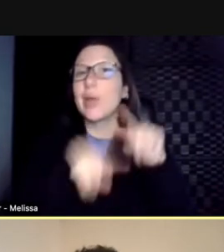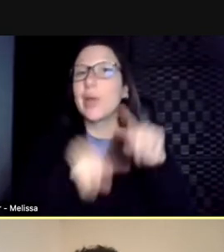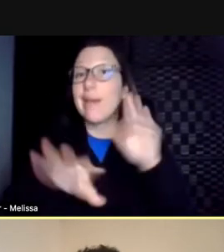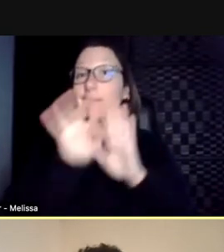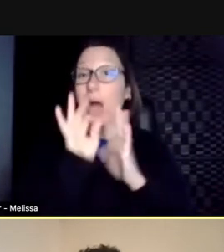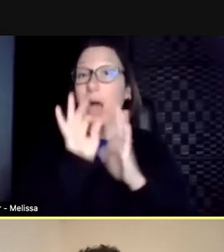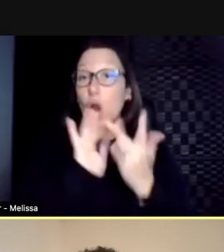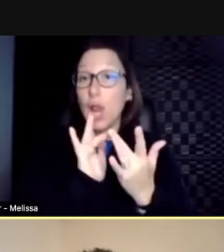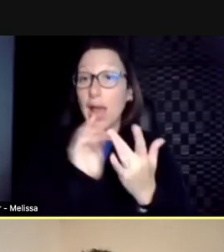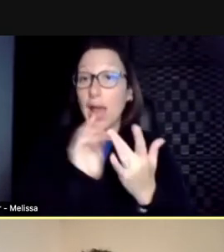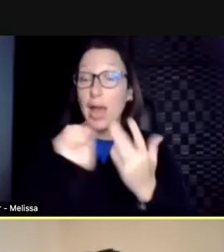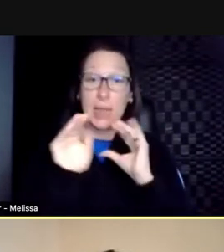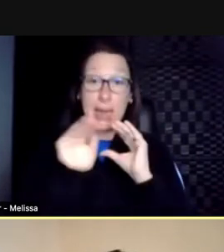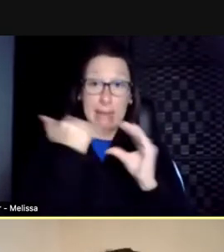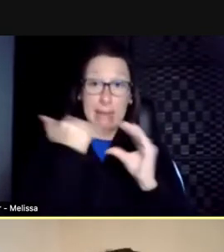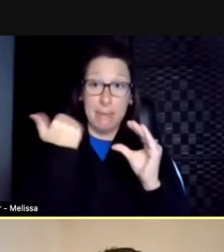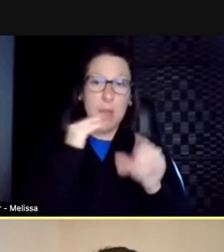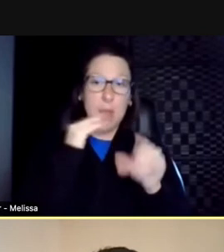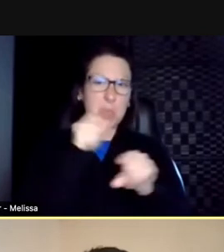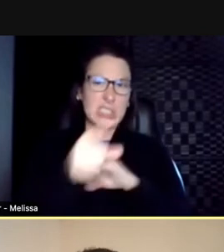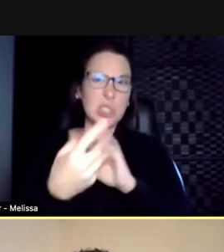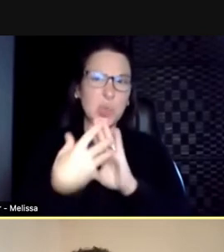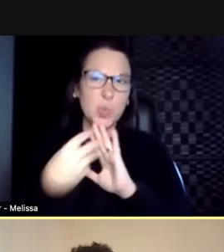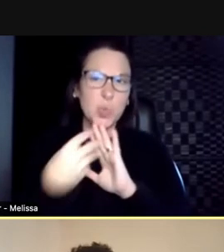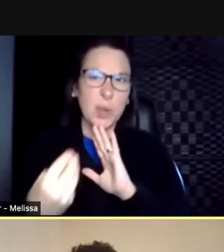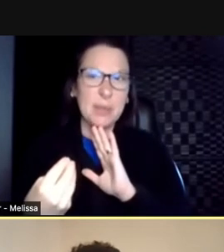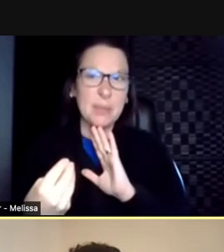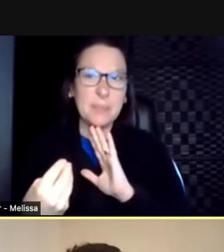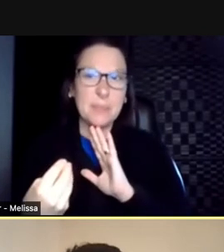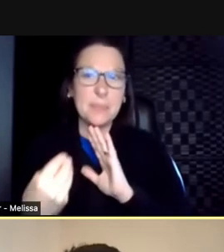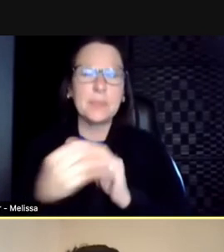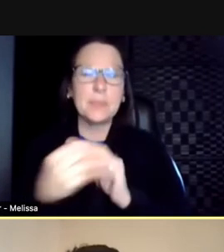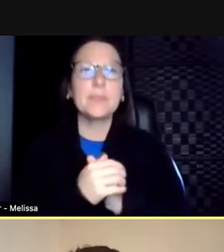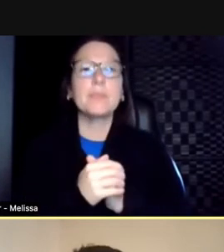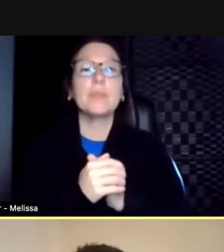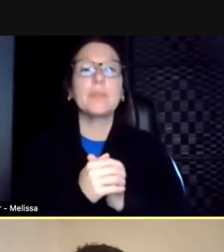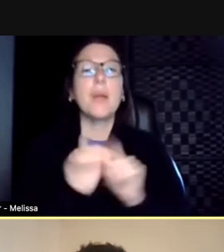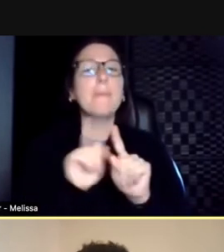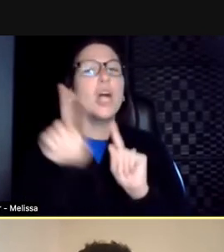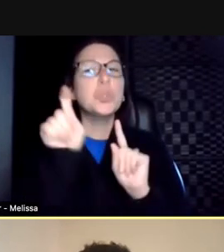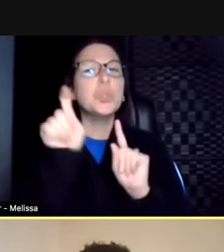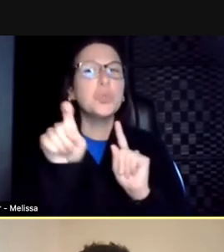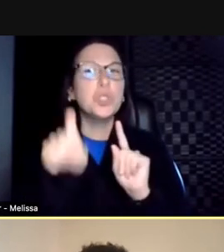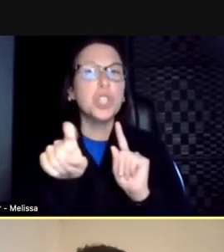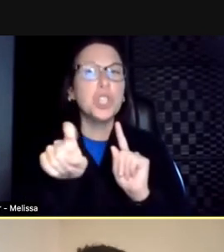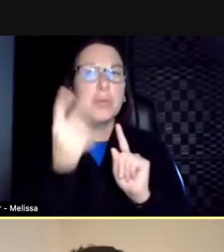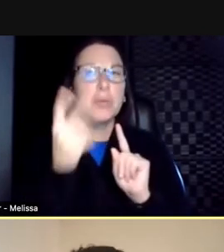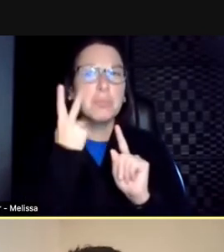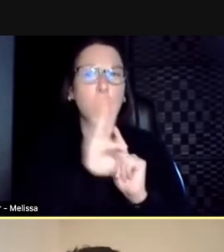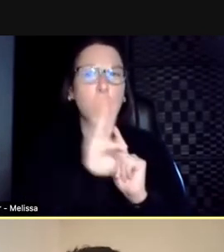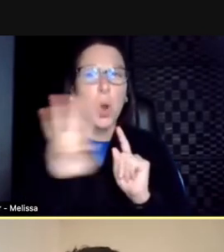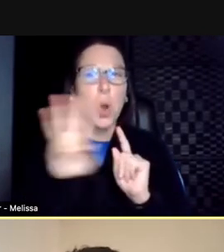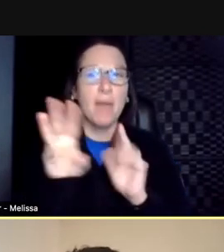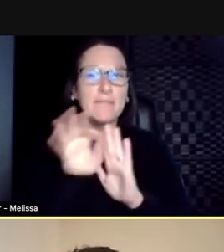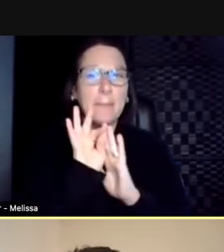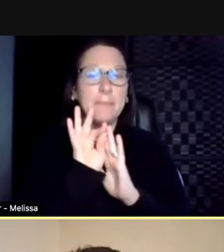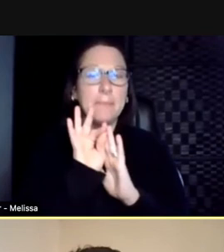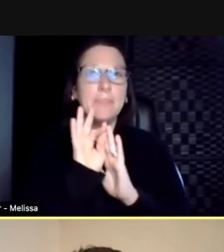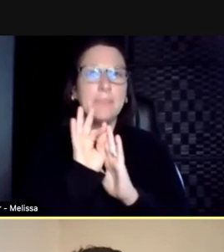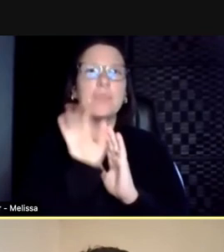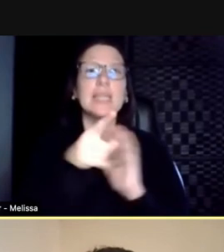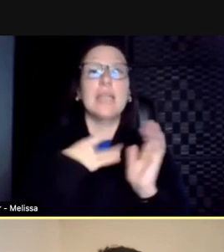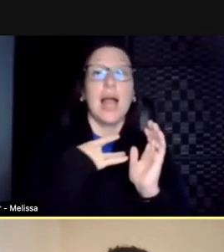you can always email me and I'll send you a copy. But you should be able to find that online. This likes dislike form is really